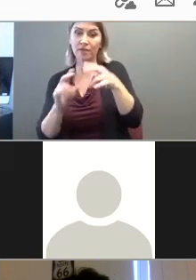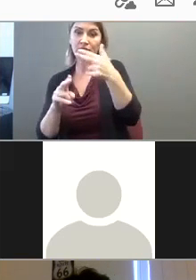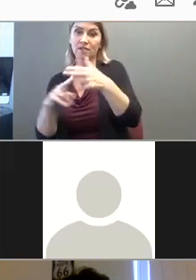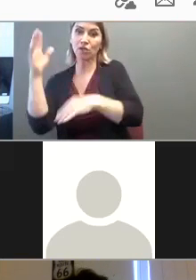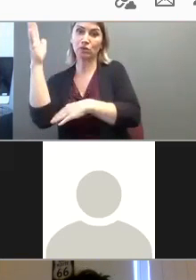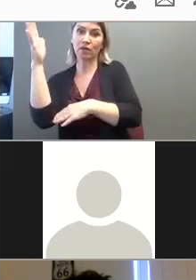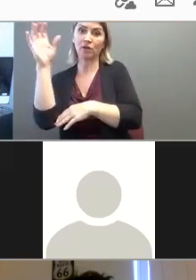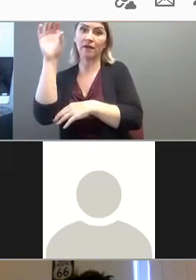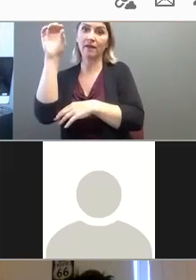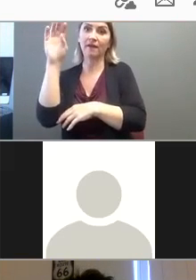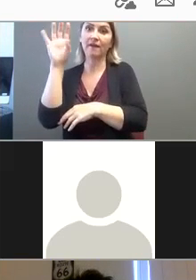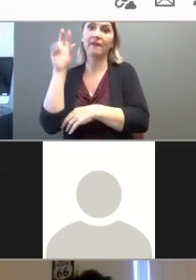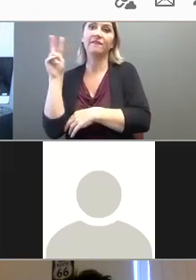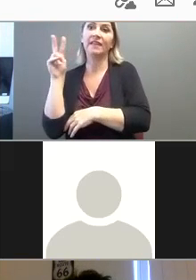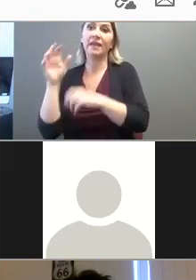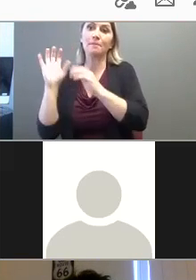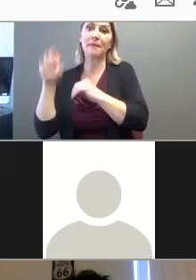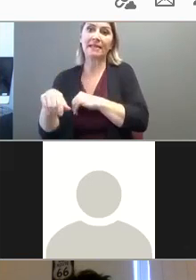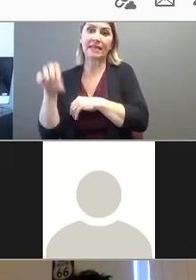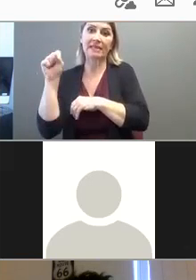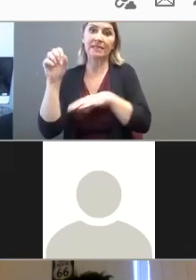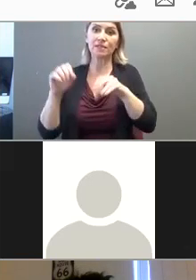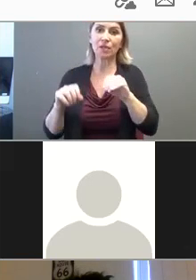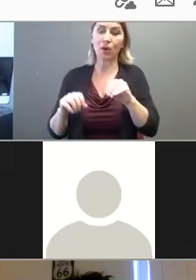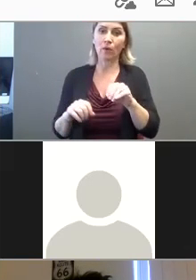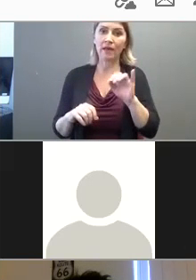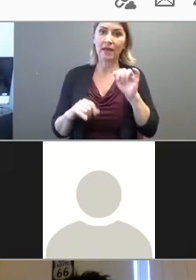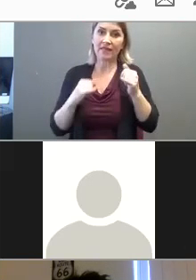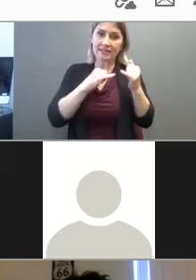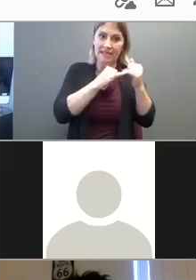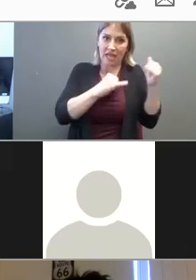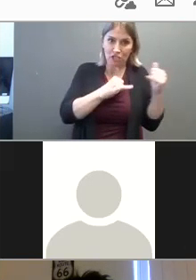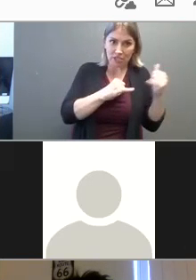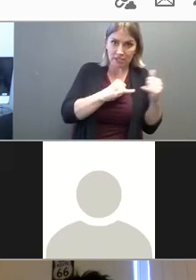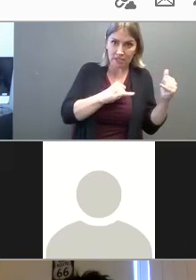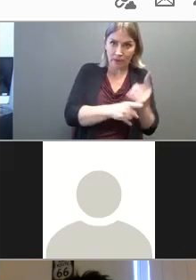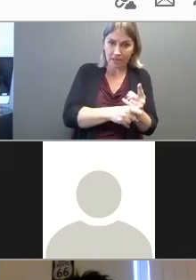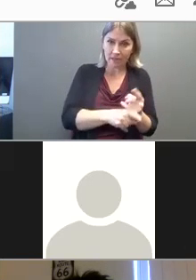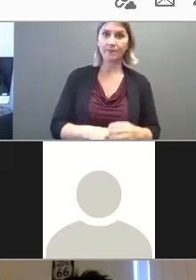other than S, that is V minus S. So X is this set of edges here, right?